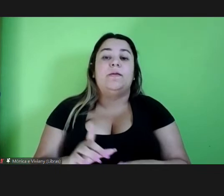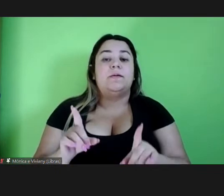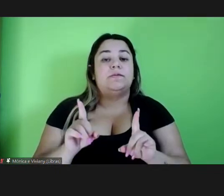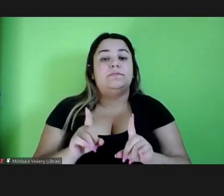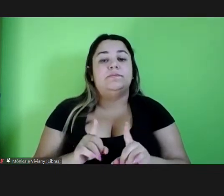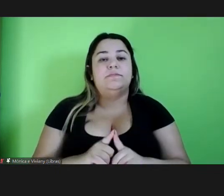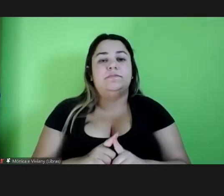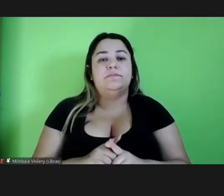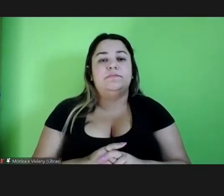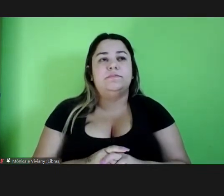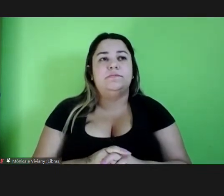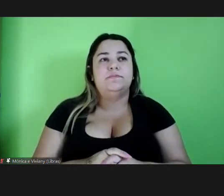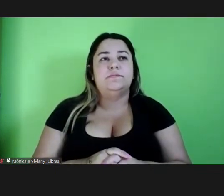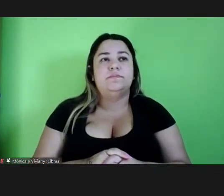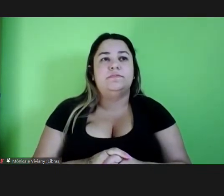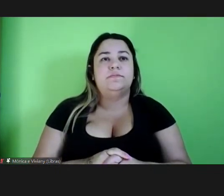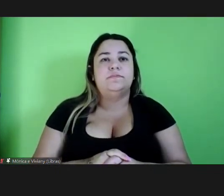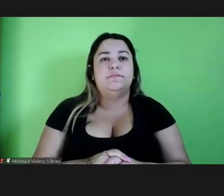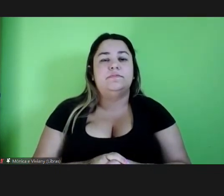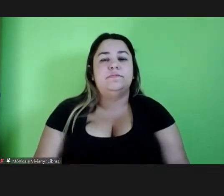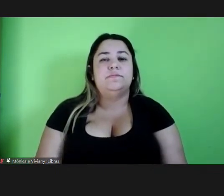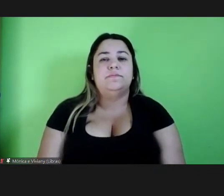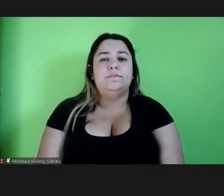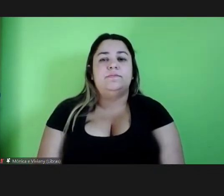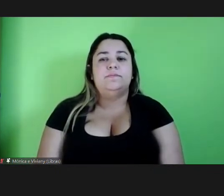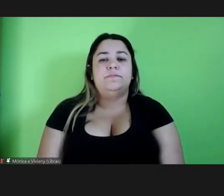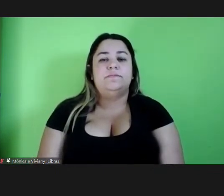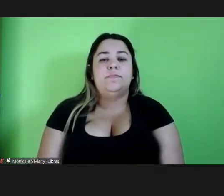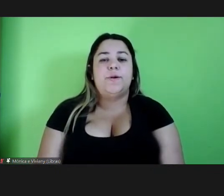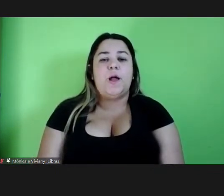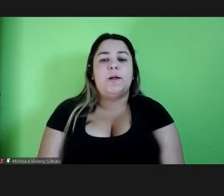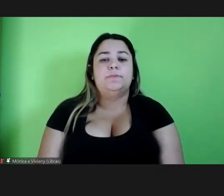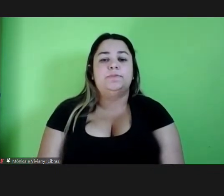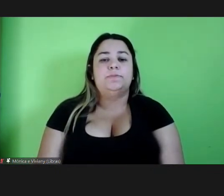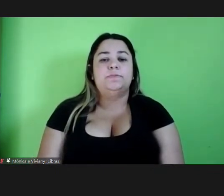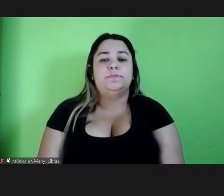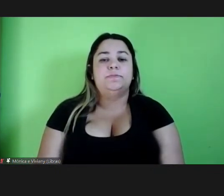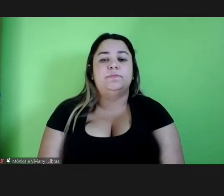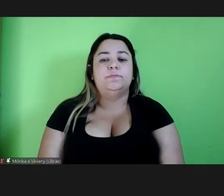Okay. I'm going to try one more time with what I've got.